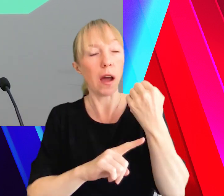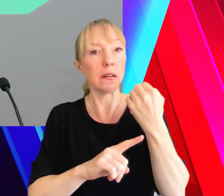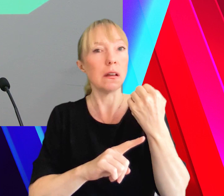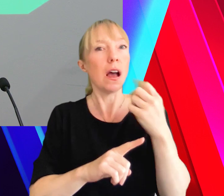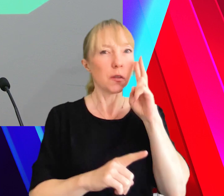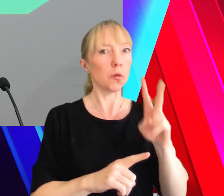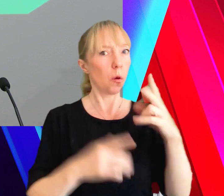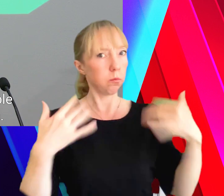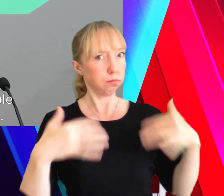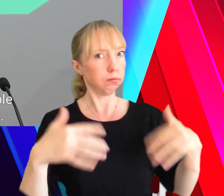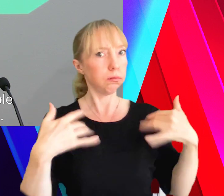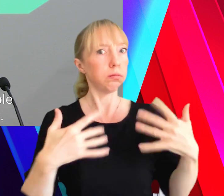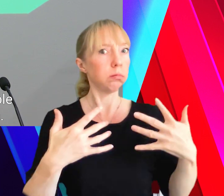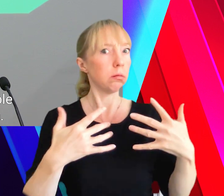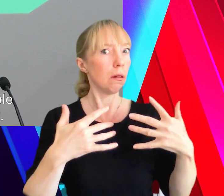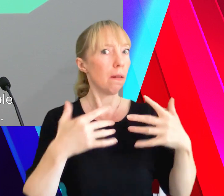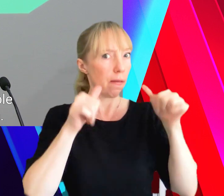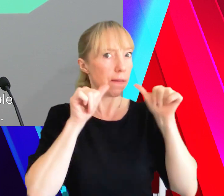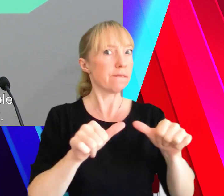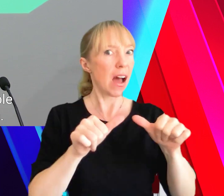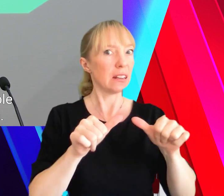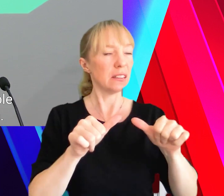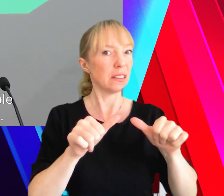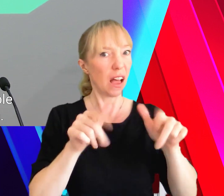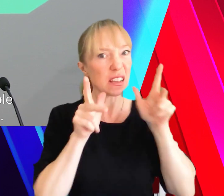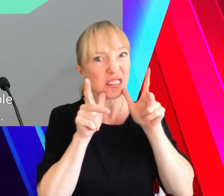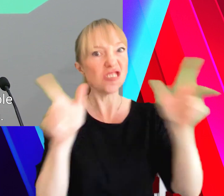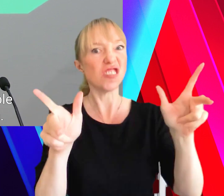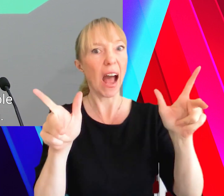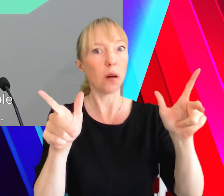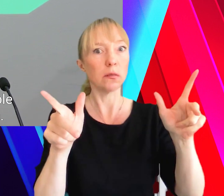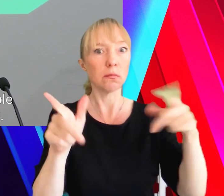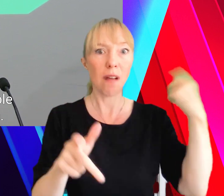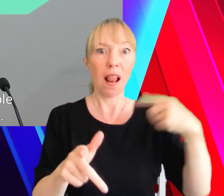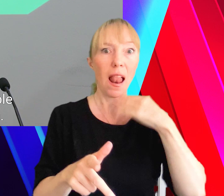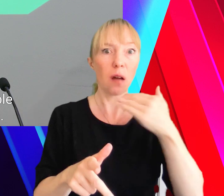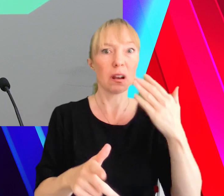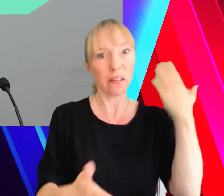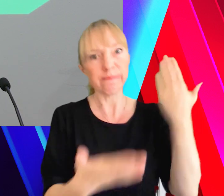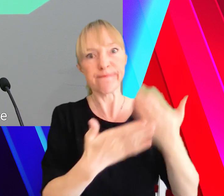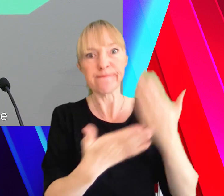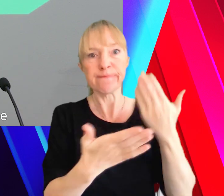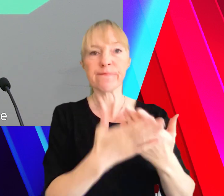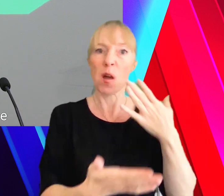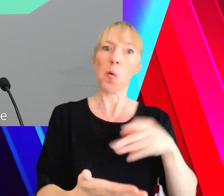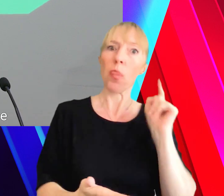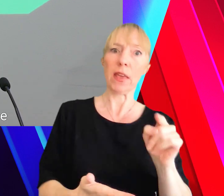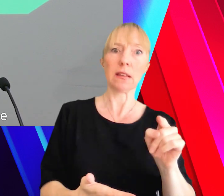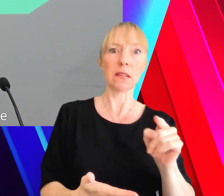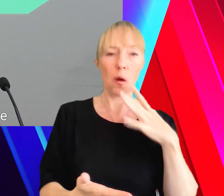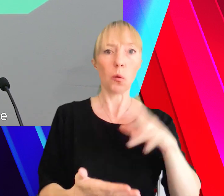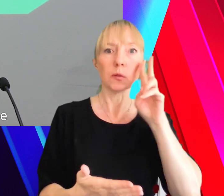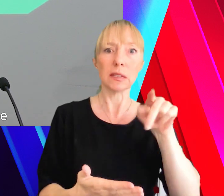But I think it was one of those moments that you really saw how powerful people can be when they shout loud enough, essentially. And they sort